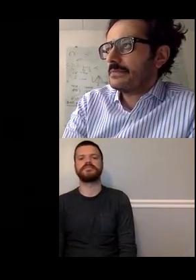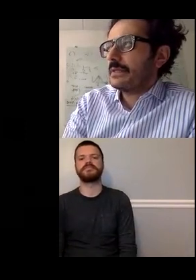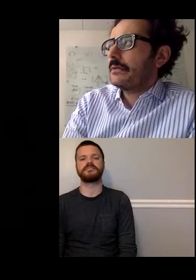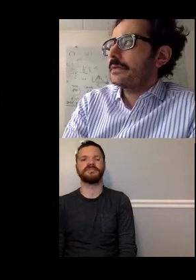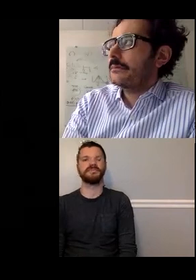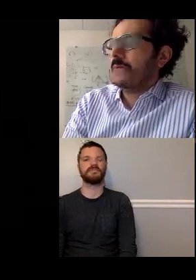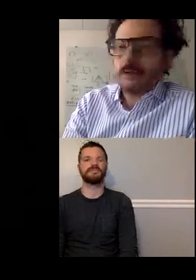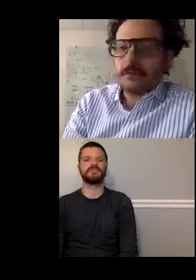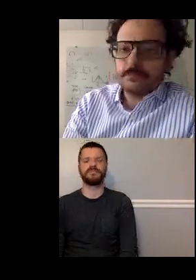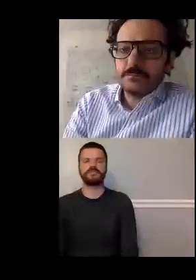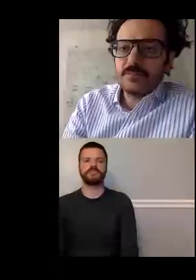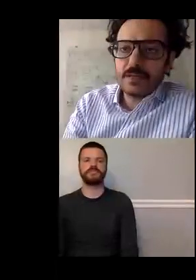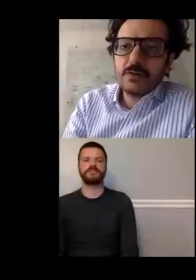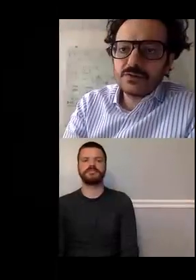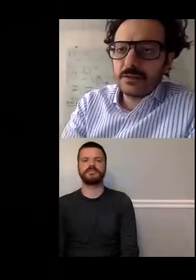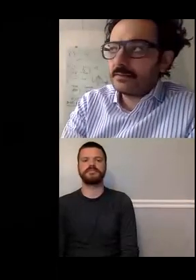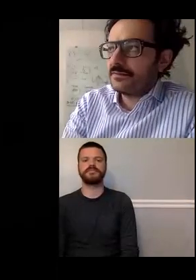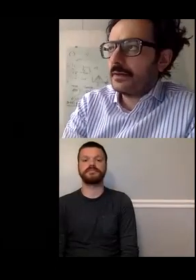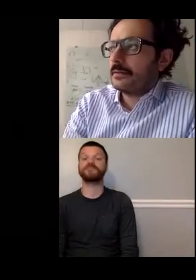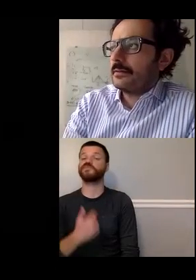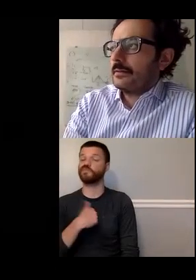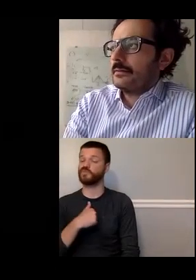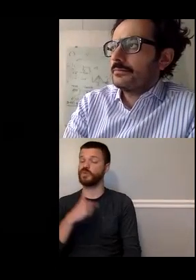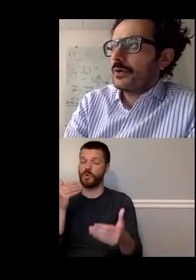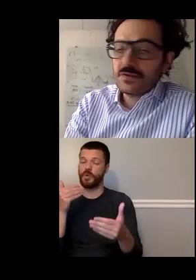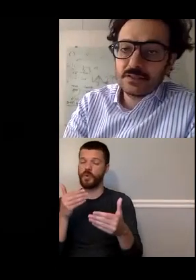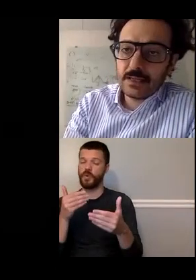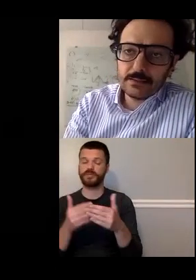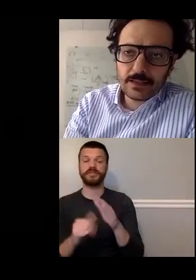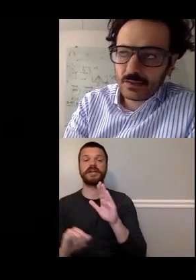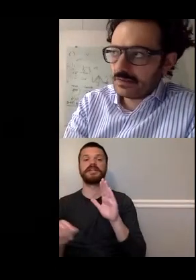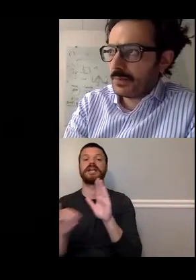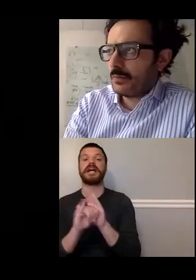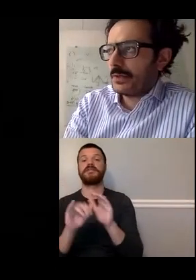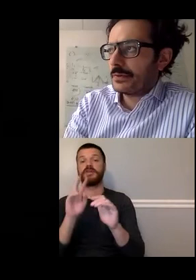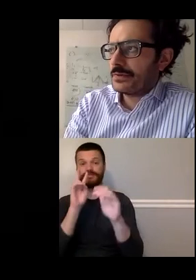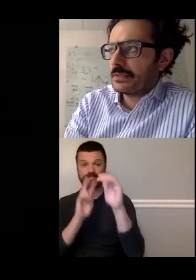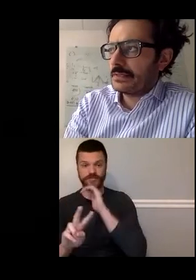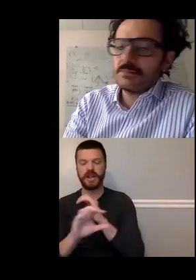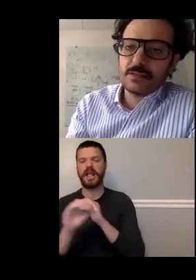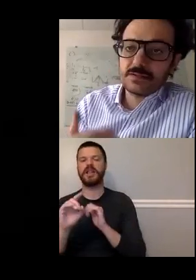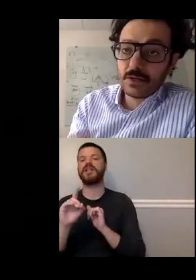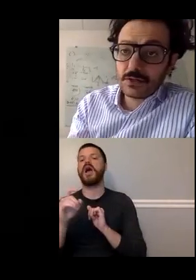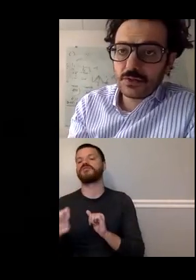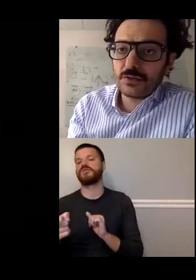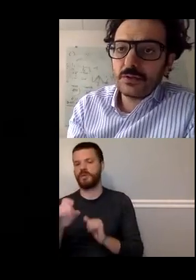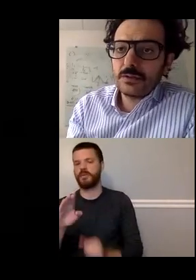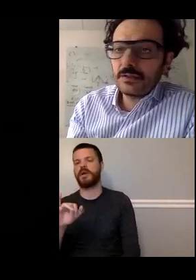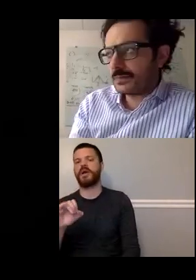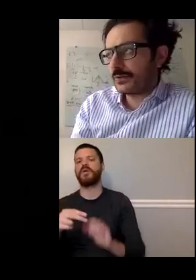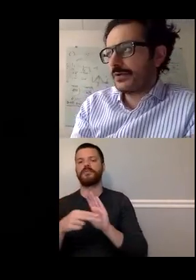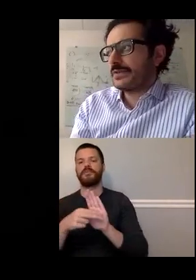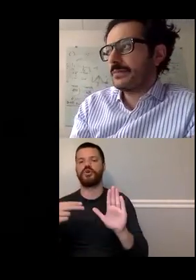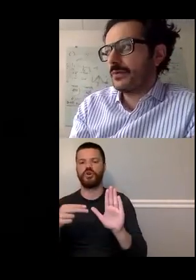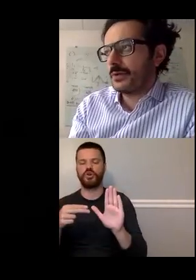it seems that we are very close to identifying prognostic and diagnostic biomarkers. It seems that structure